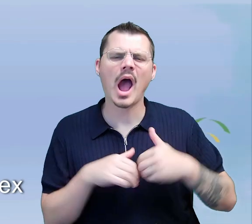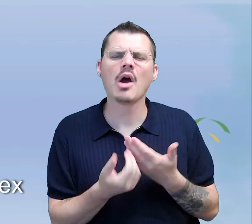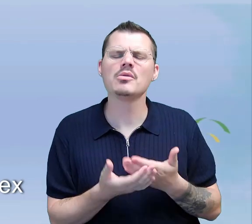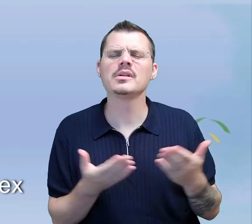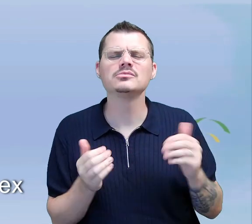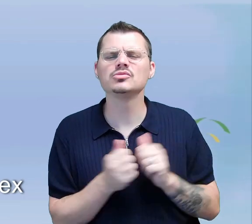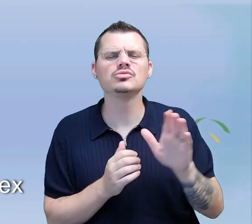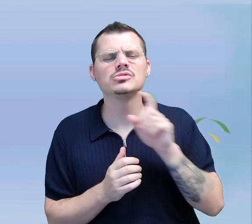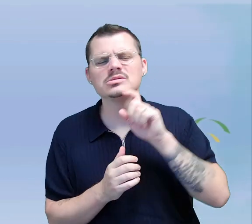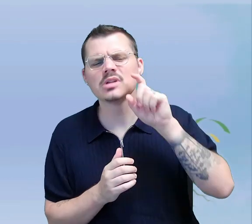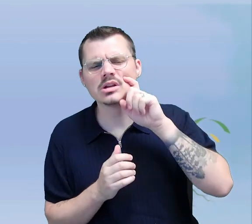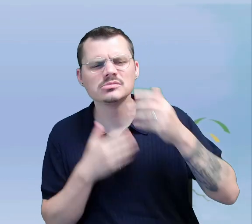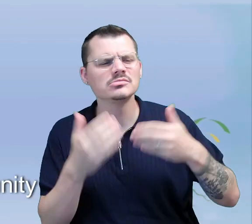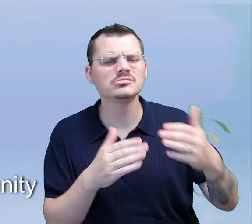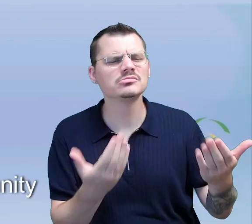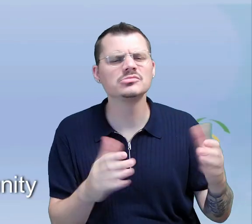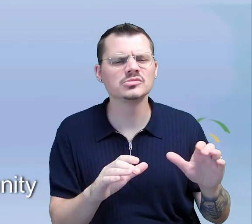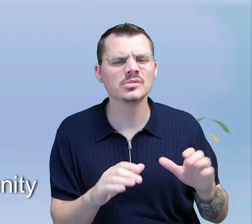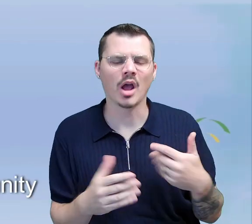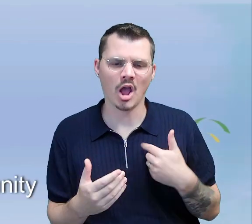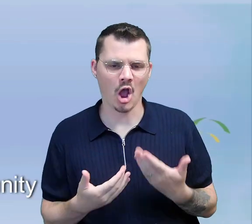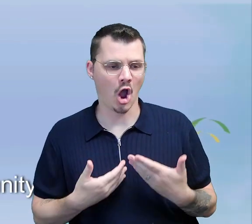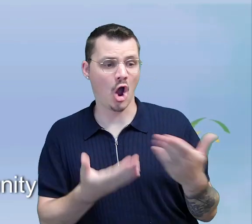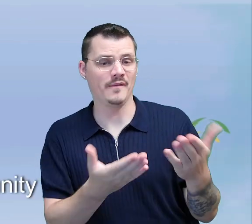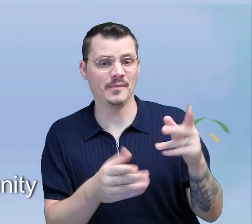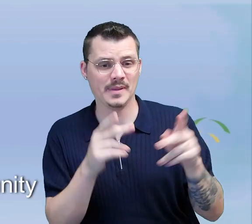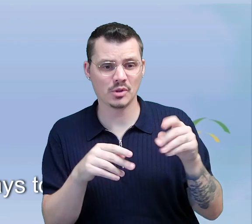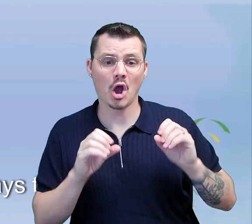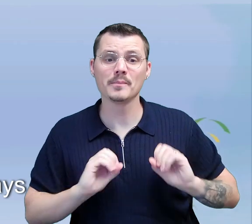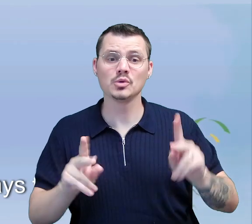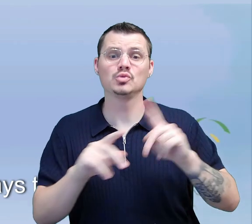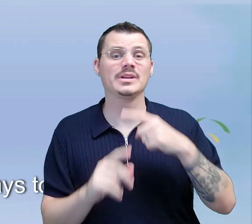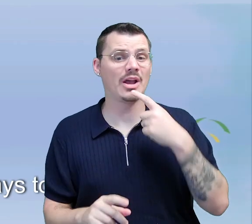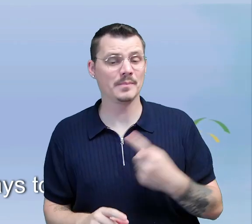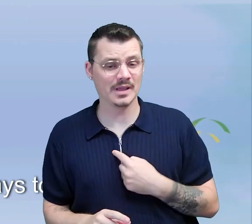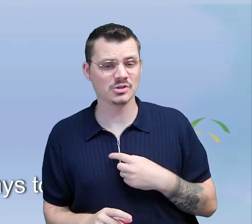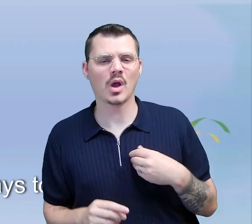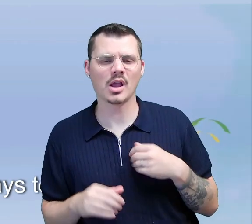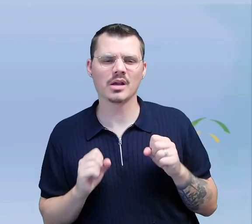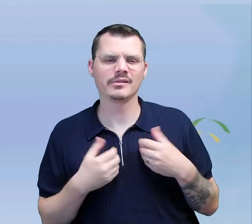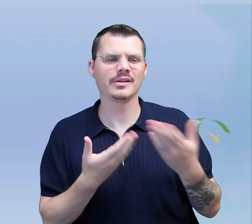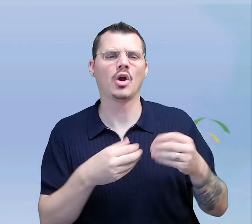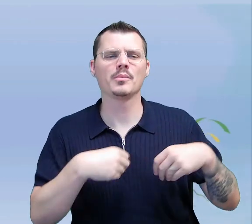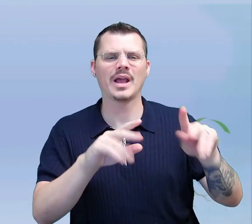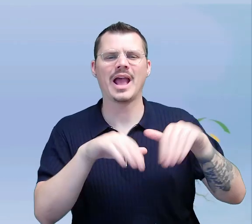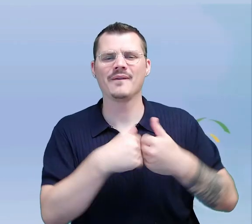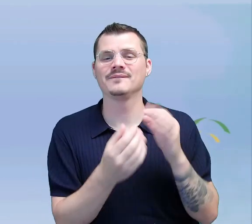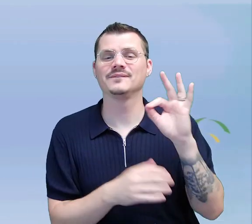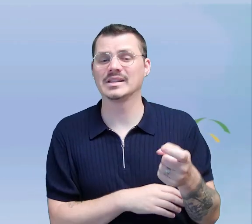how are things going on in the sex department? Basically offering people the opportunity to tell me so I can offer them some ways to fix that.